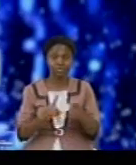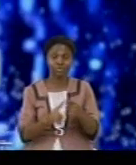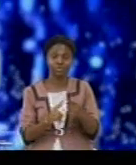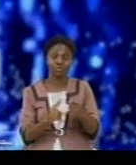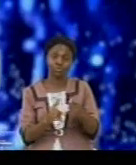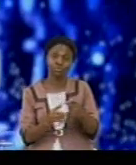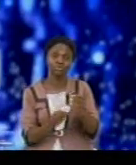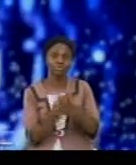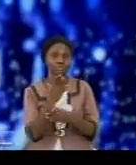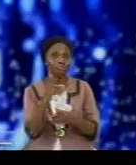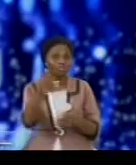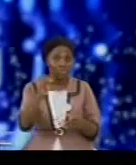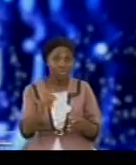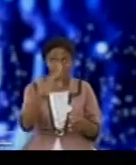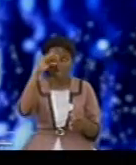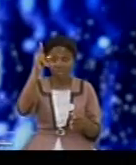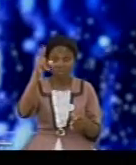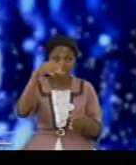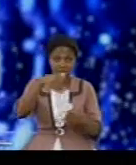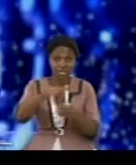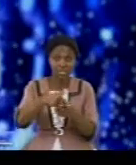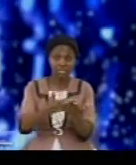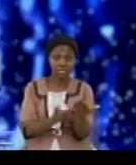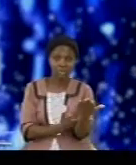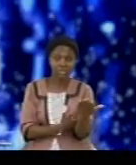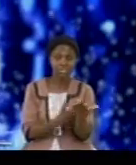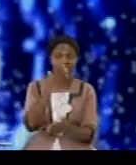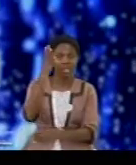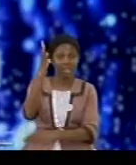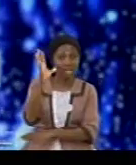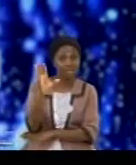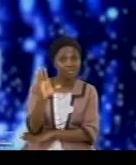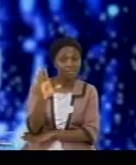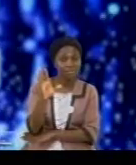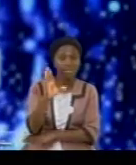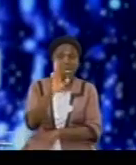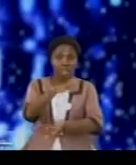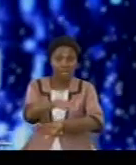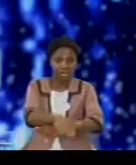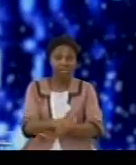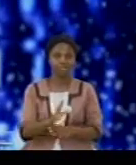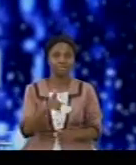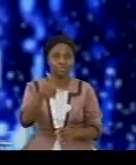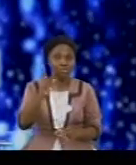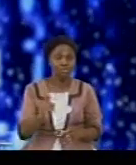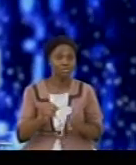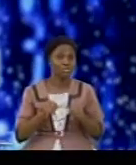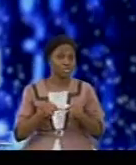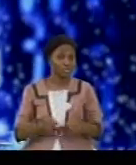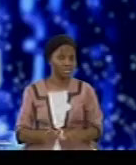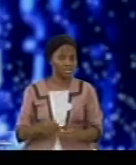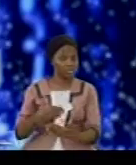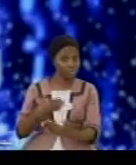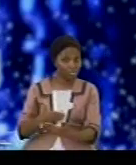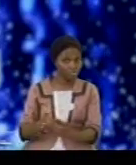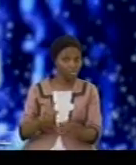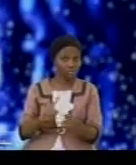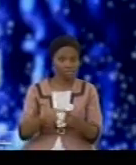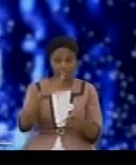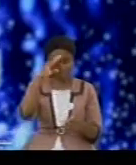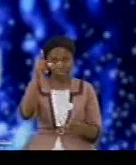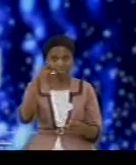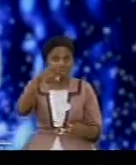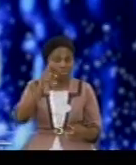night. Everywhere you need him, and you must stay close to him, because should you allow any disconnection between you and the Lord